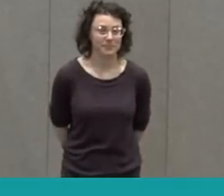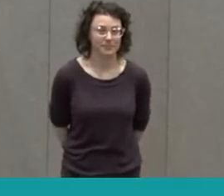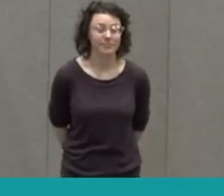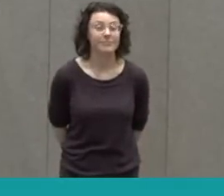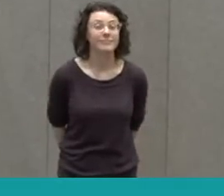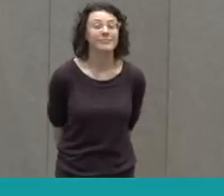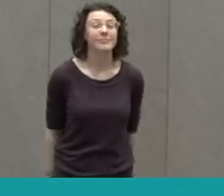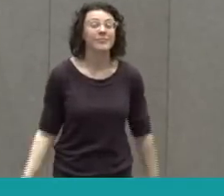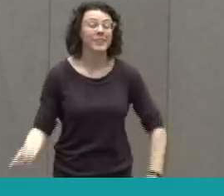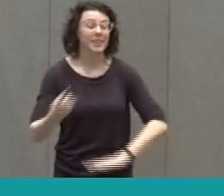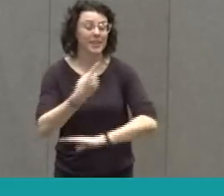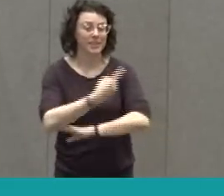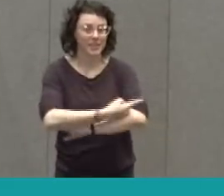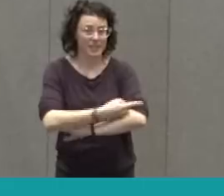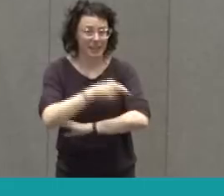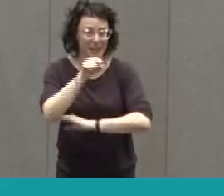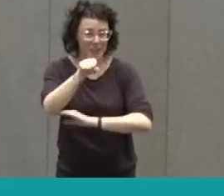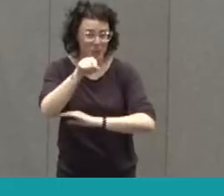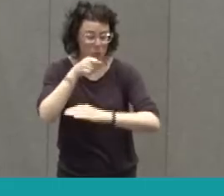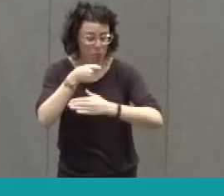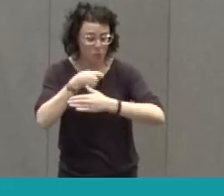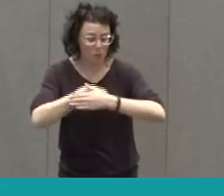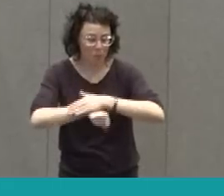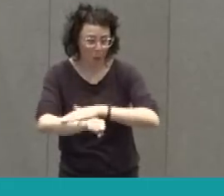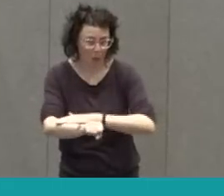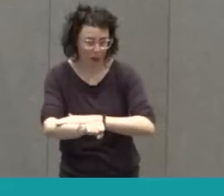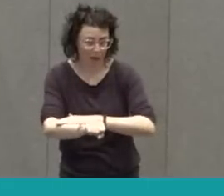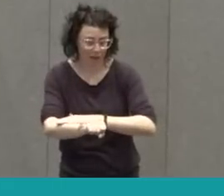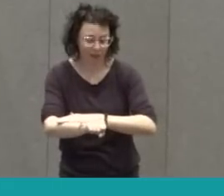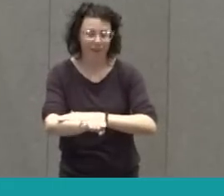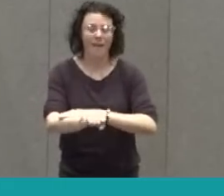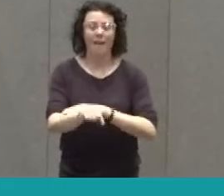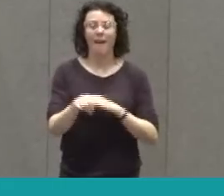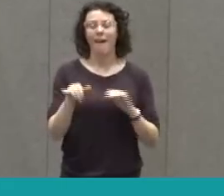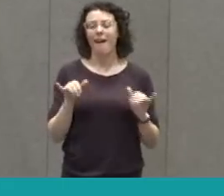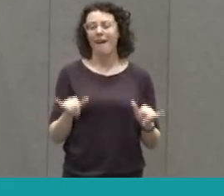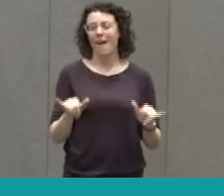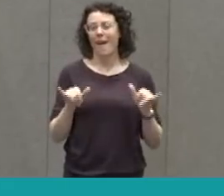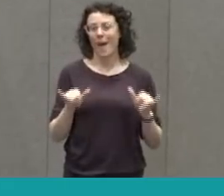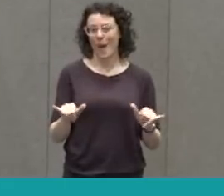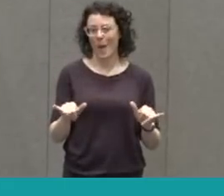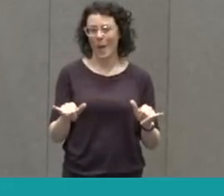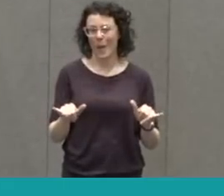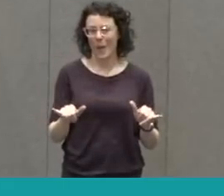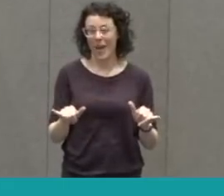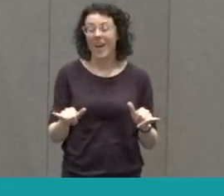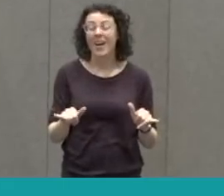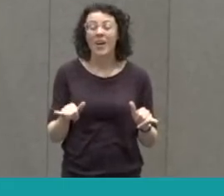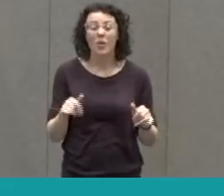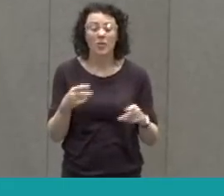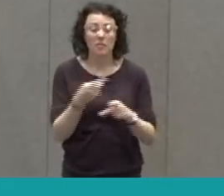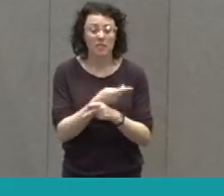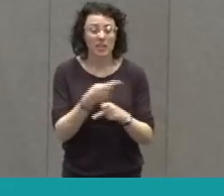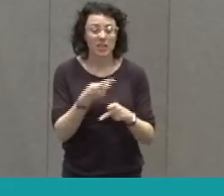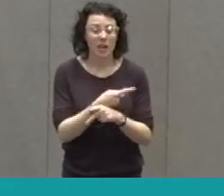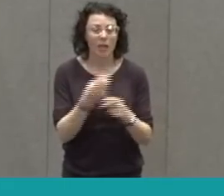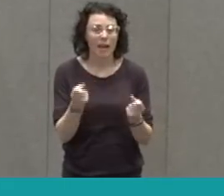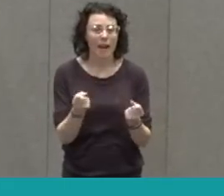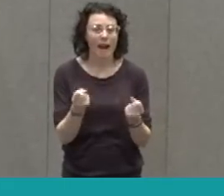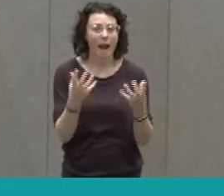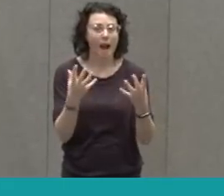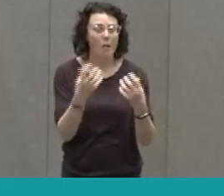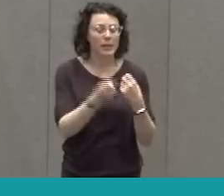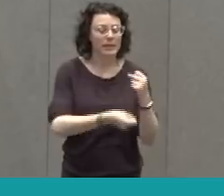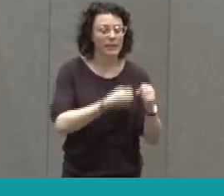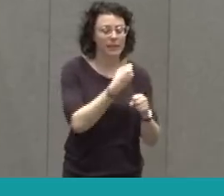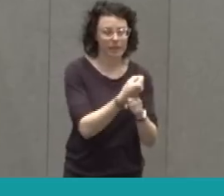On the day you were born. So we're going to figure out how many years it's been since you've been born. Most